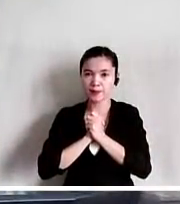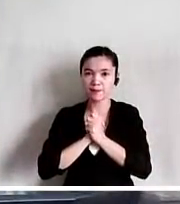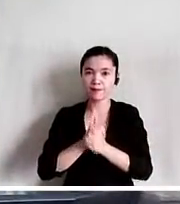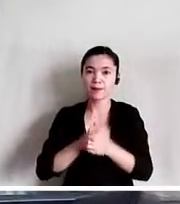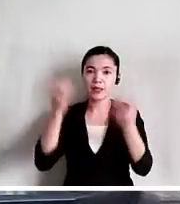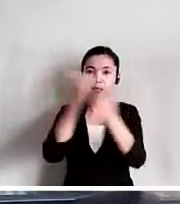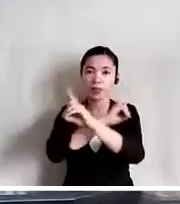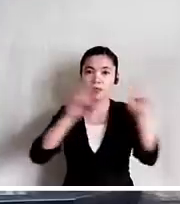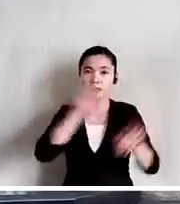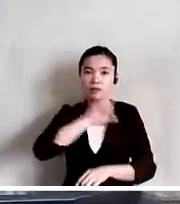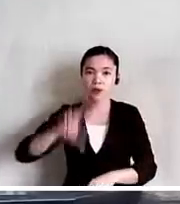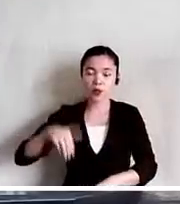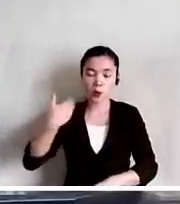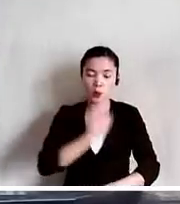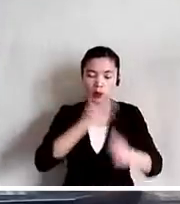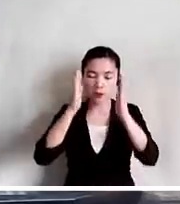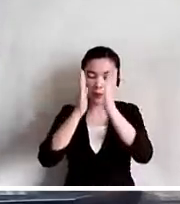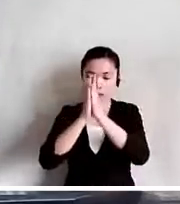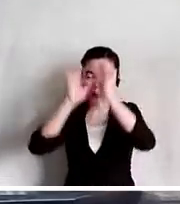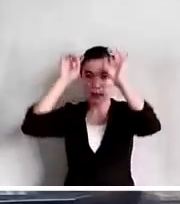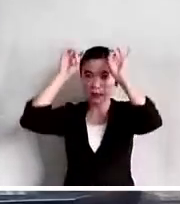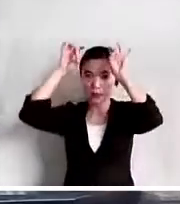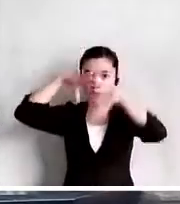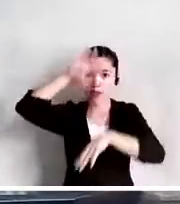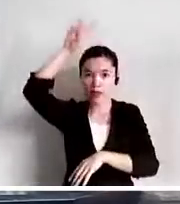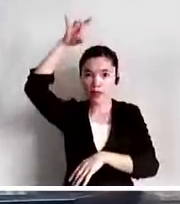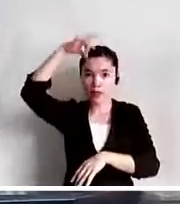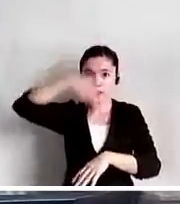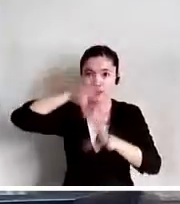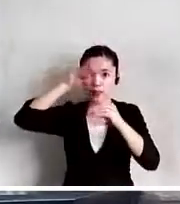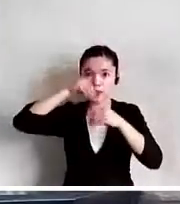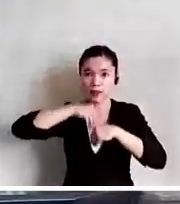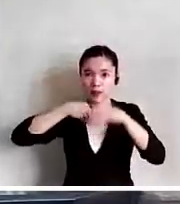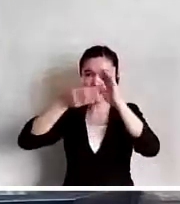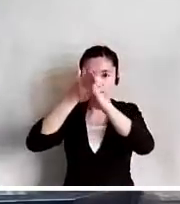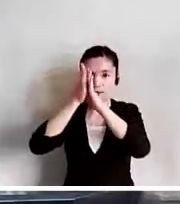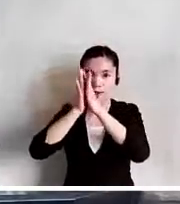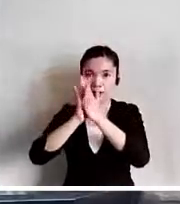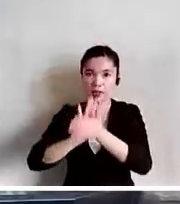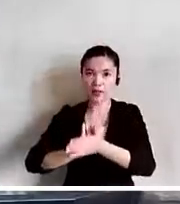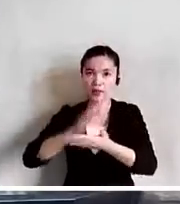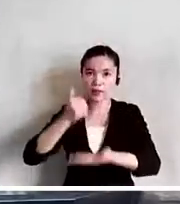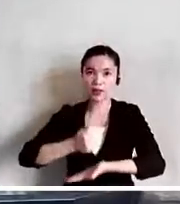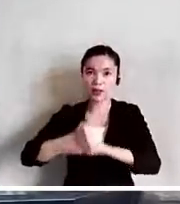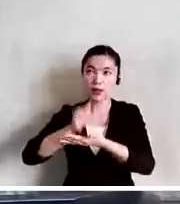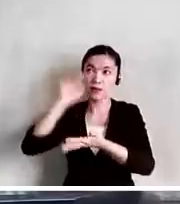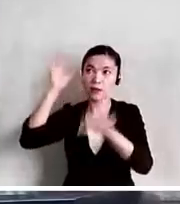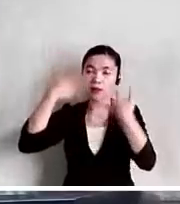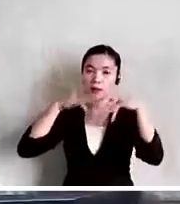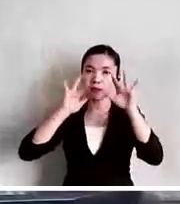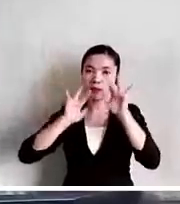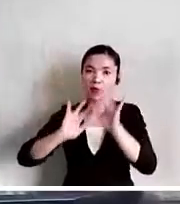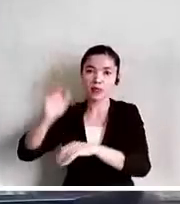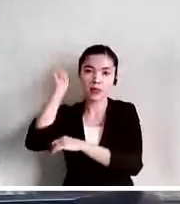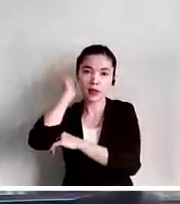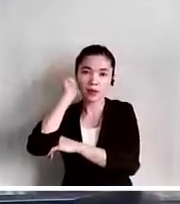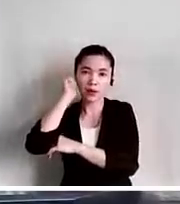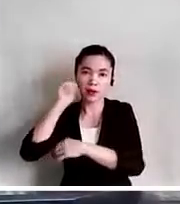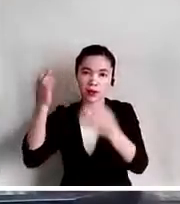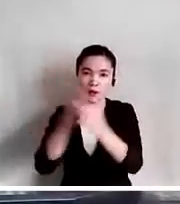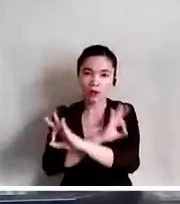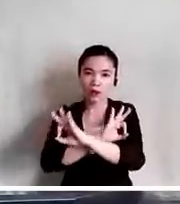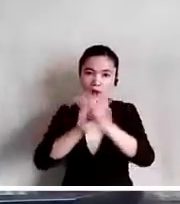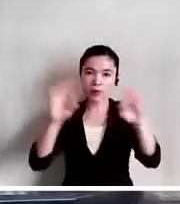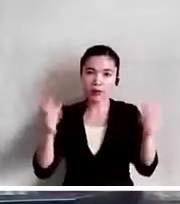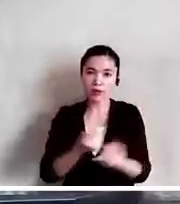From every evil, graciously grant peace in our days, that by the help of your mercy, we may be